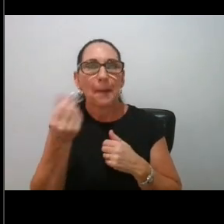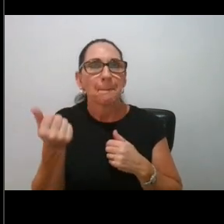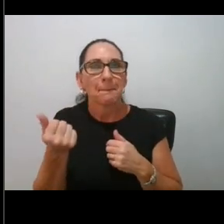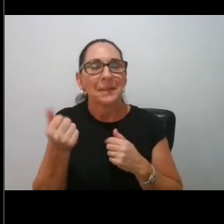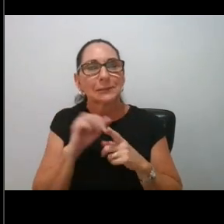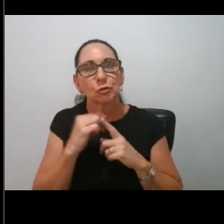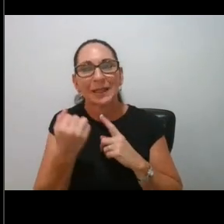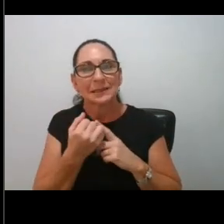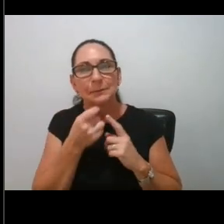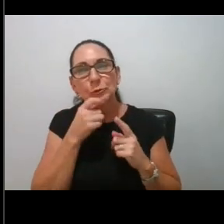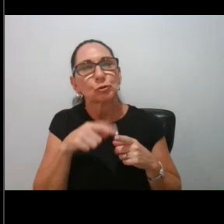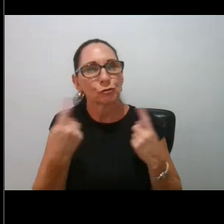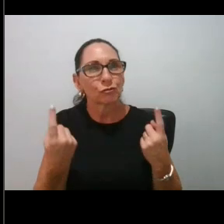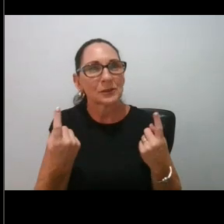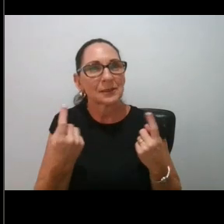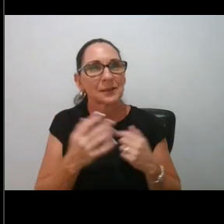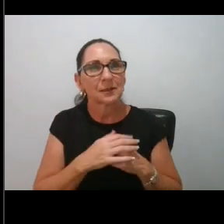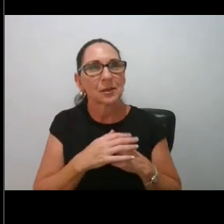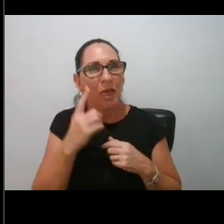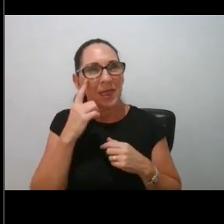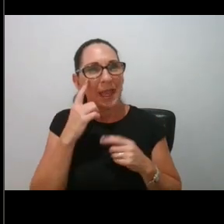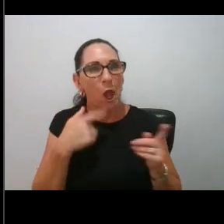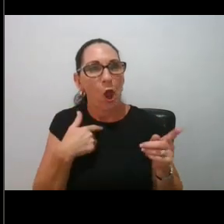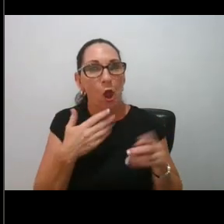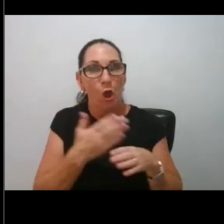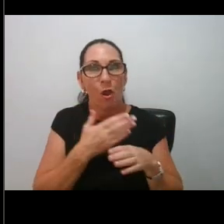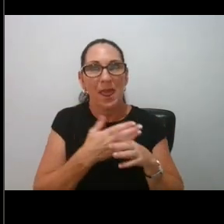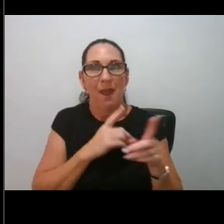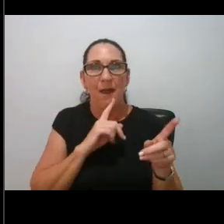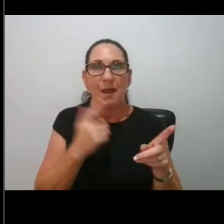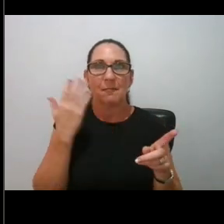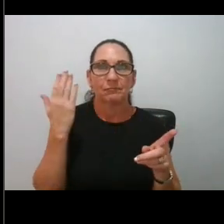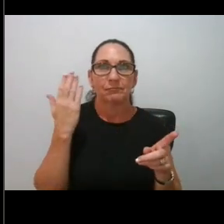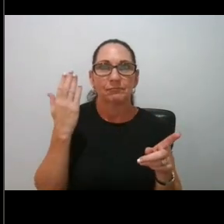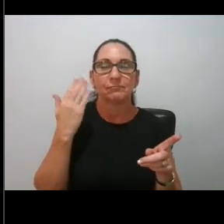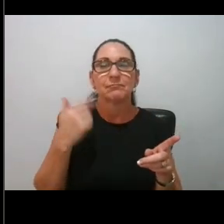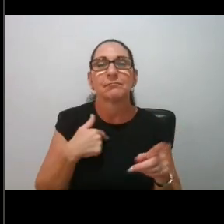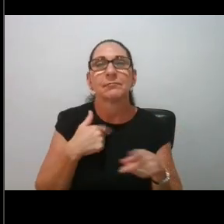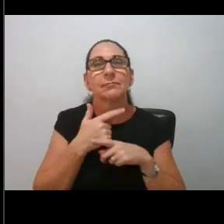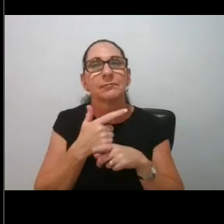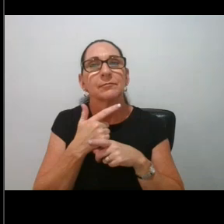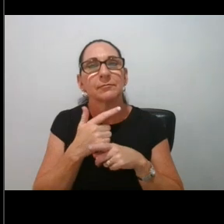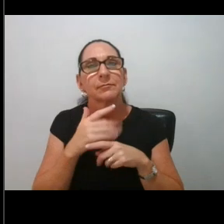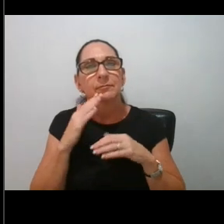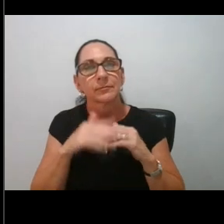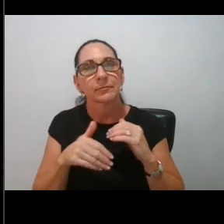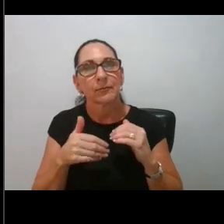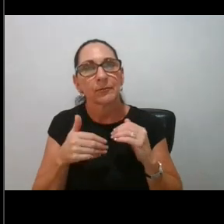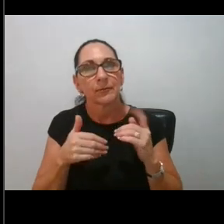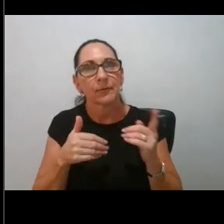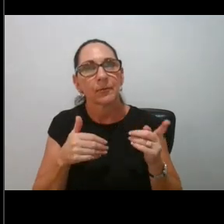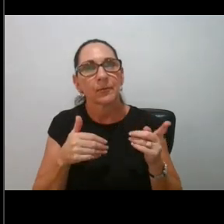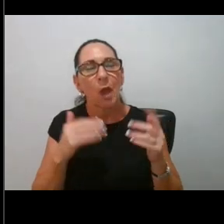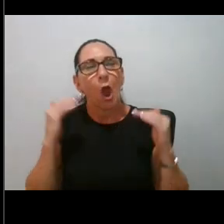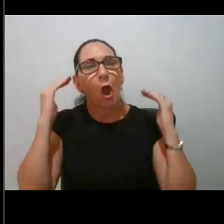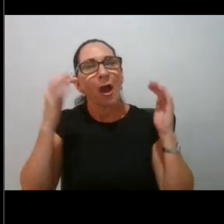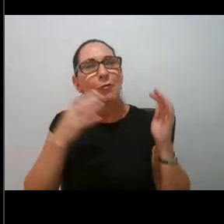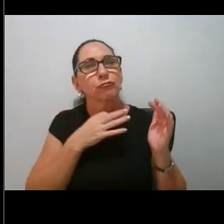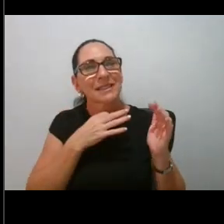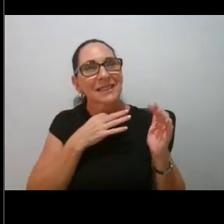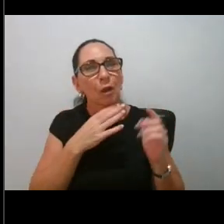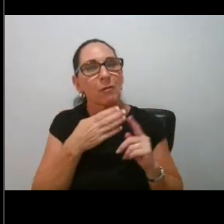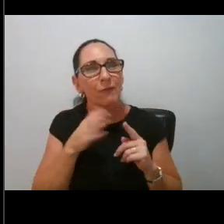think earlier in the presentation, when I was talking about high risk referrals, for example, or any